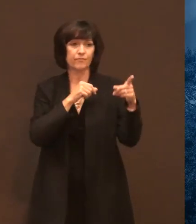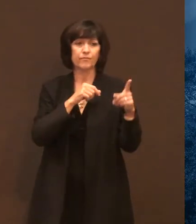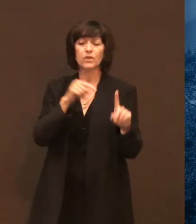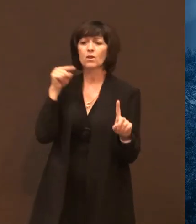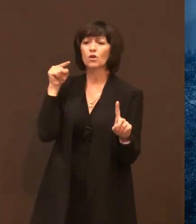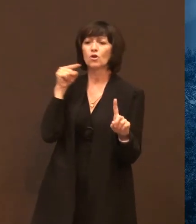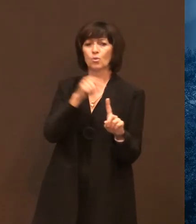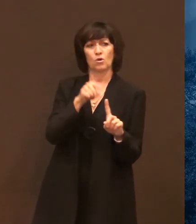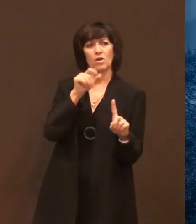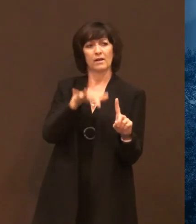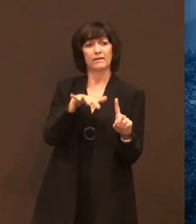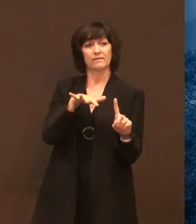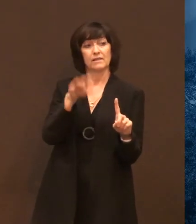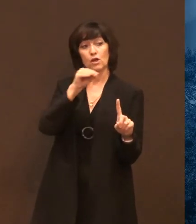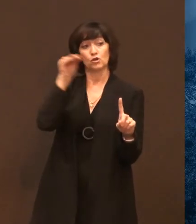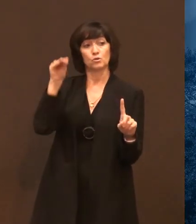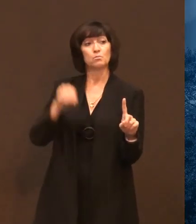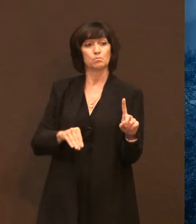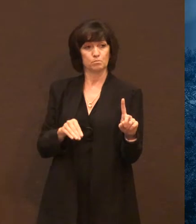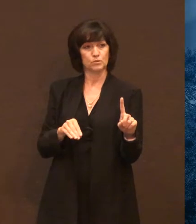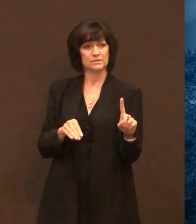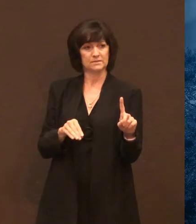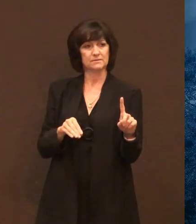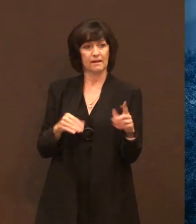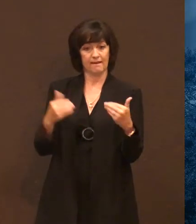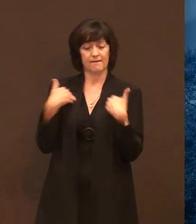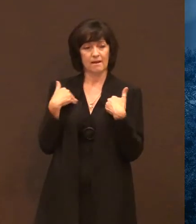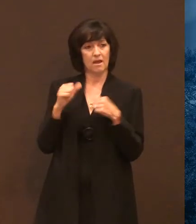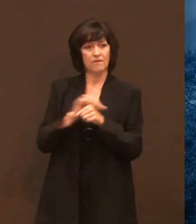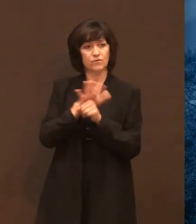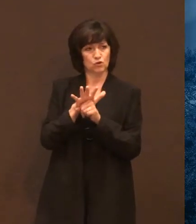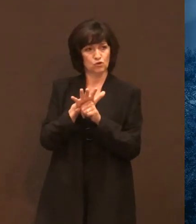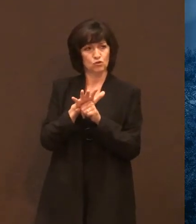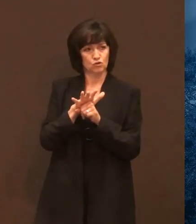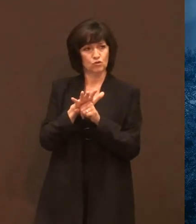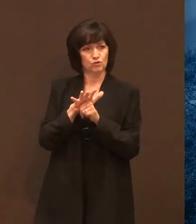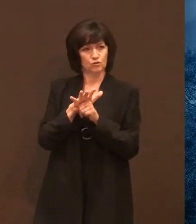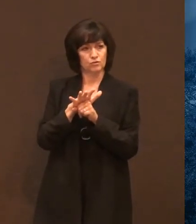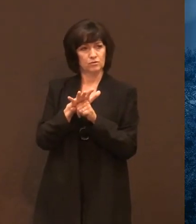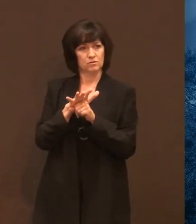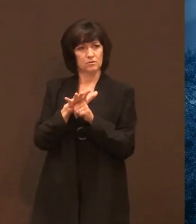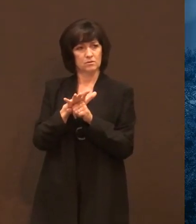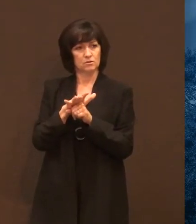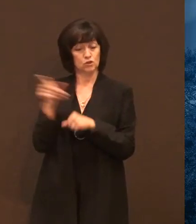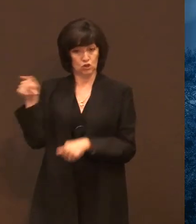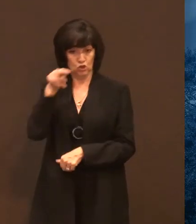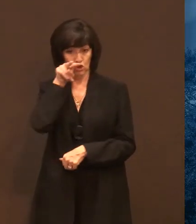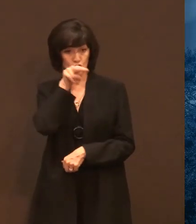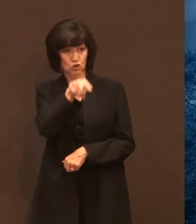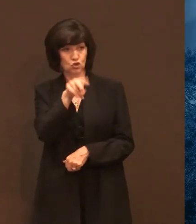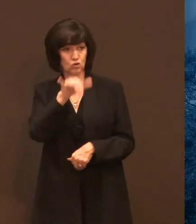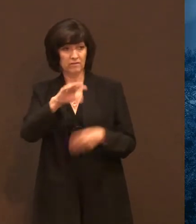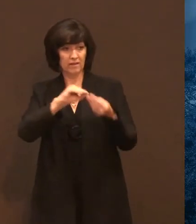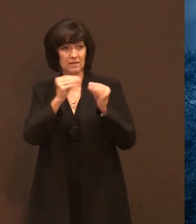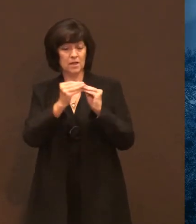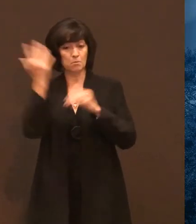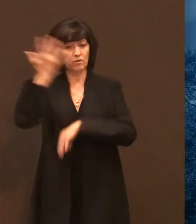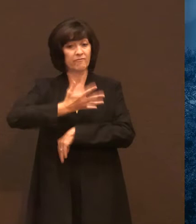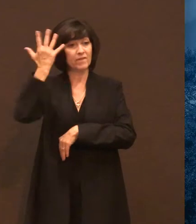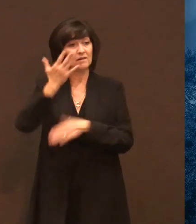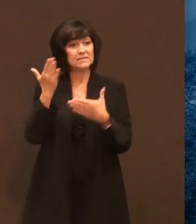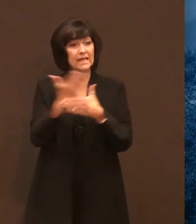data point with the school guidance, is that looking at the 5-day average, or is that specific